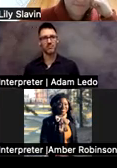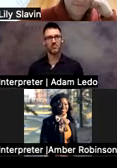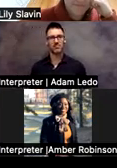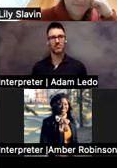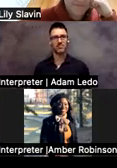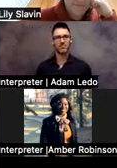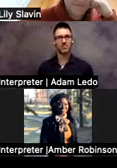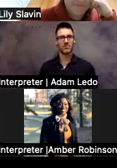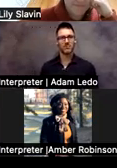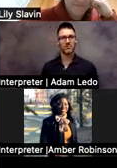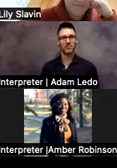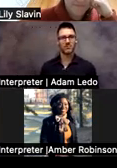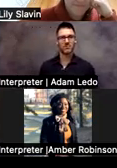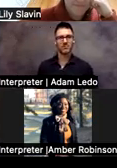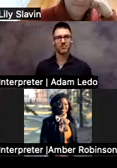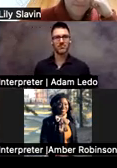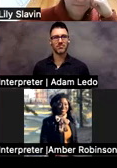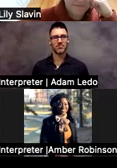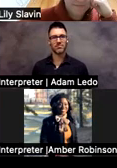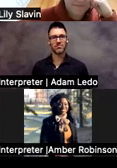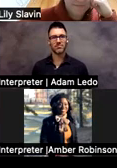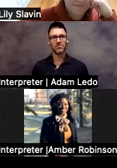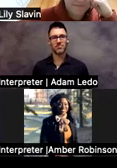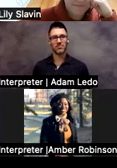Thank you.